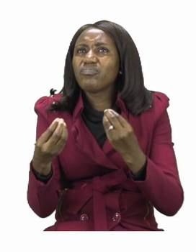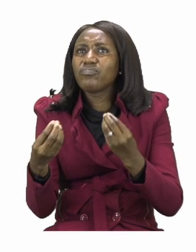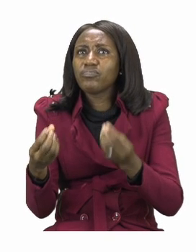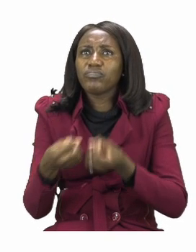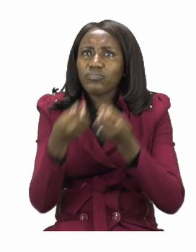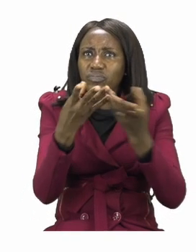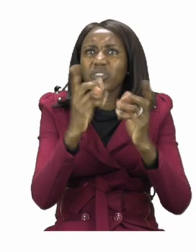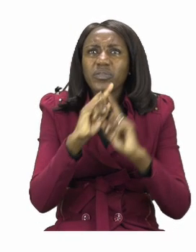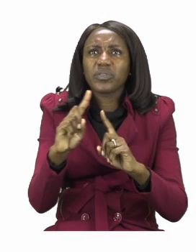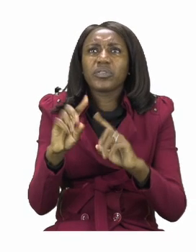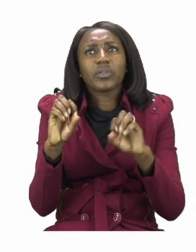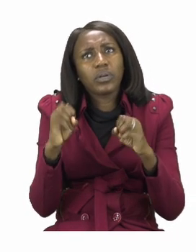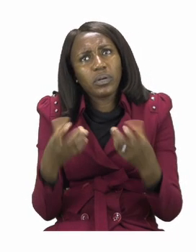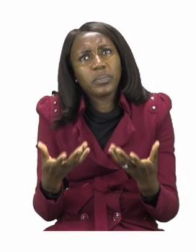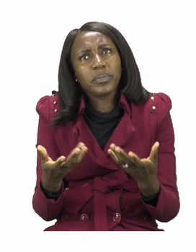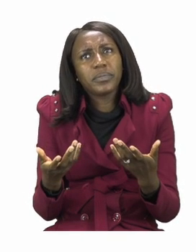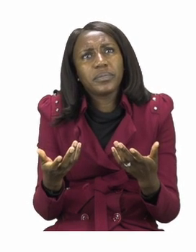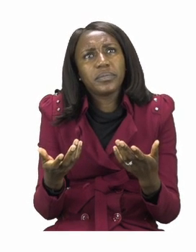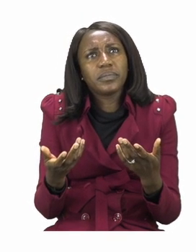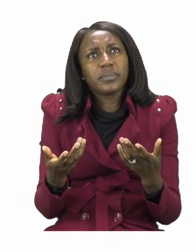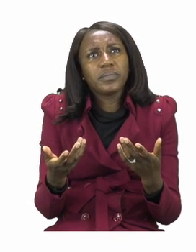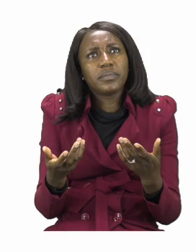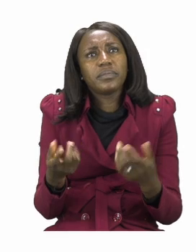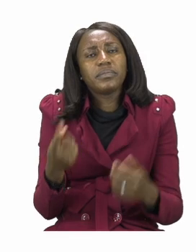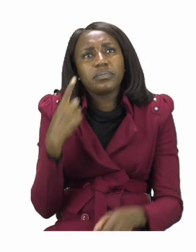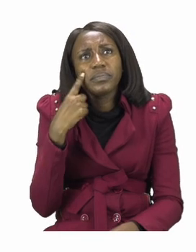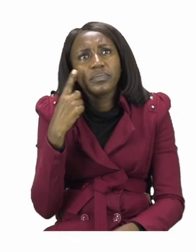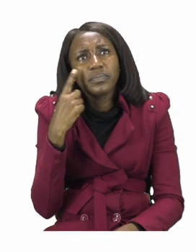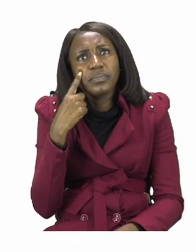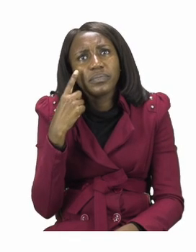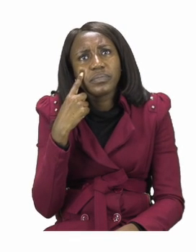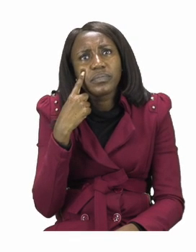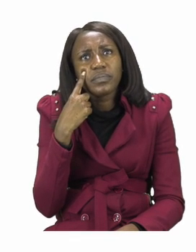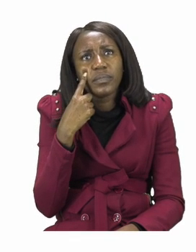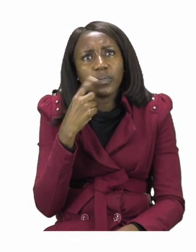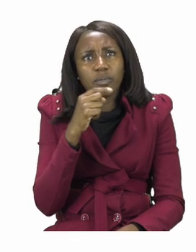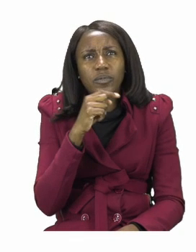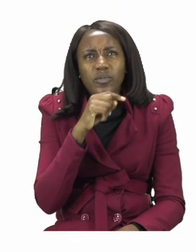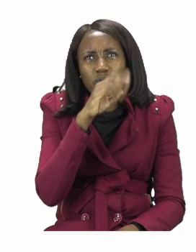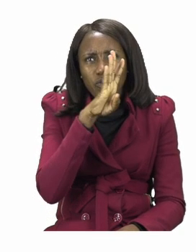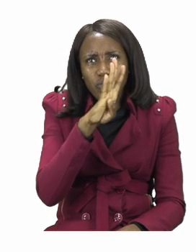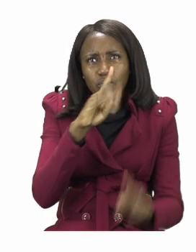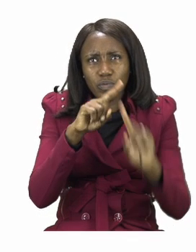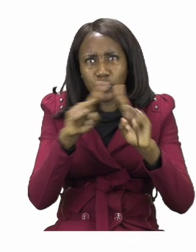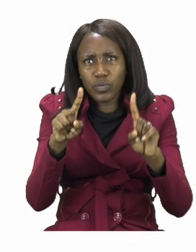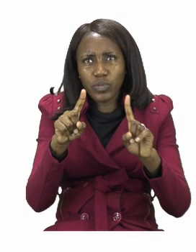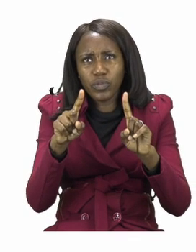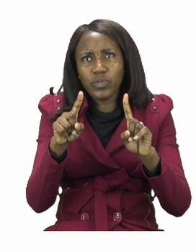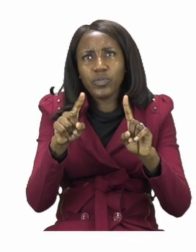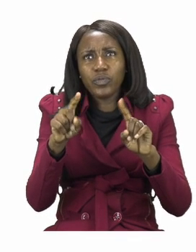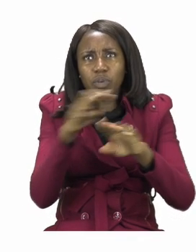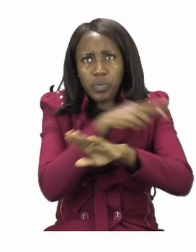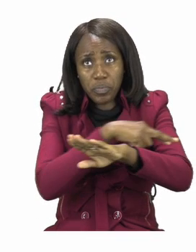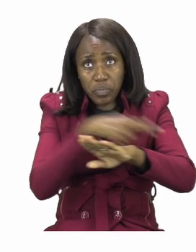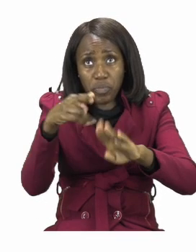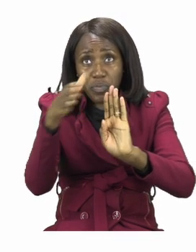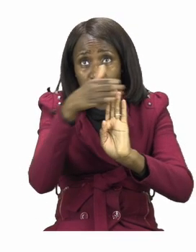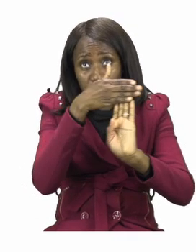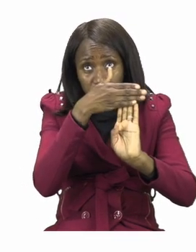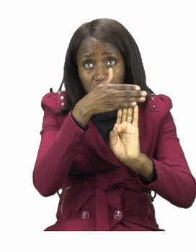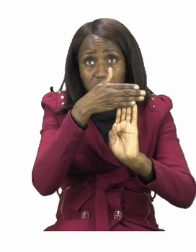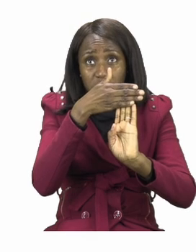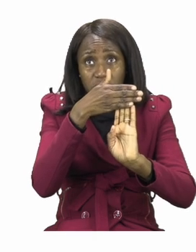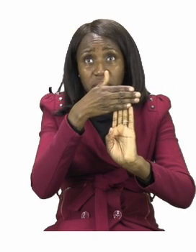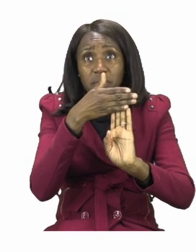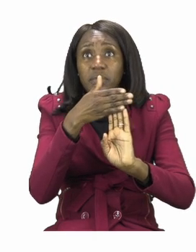brought. So, you can see that we have 4 different road signs, and the numbers on the side